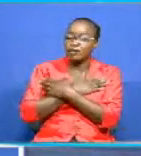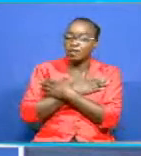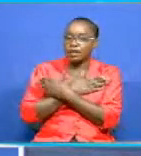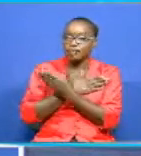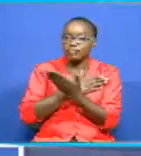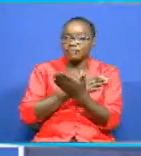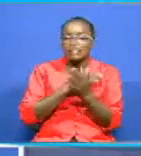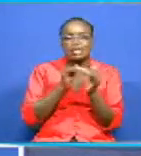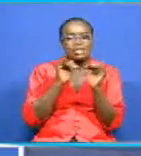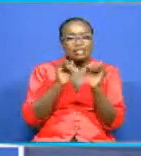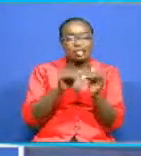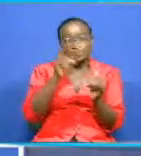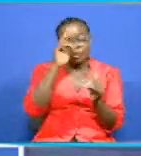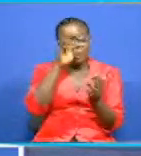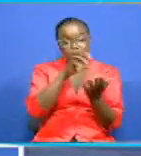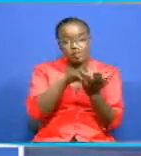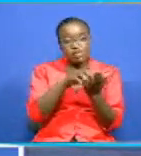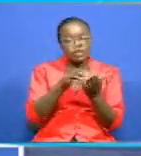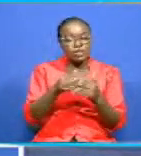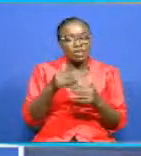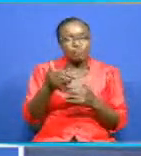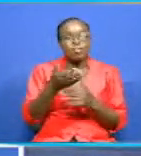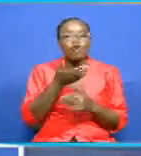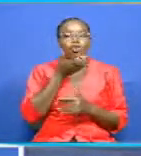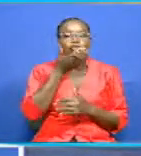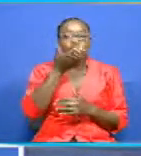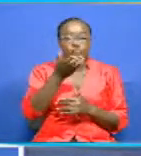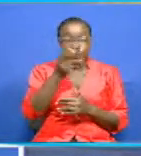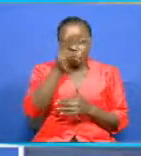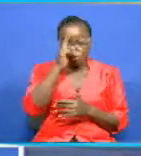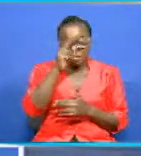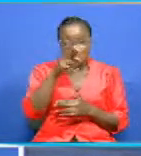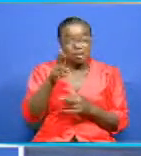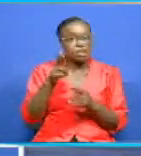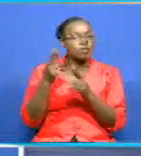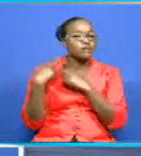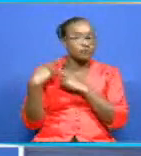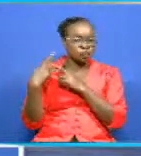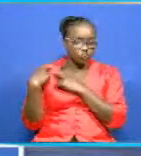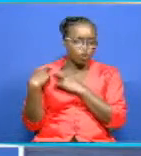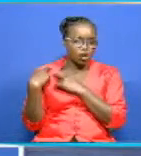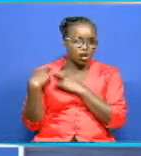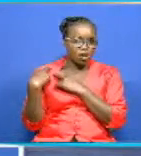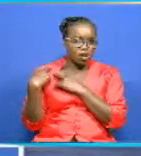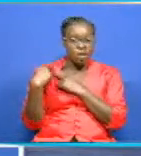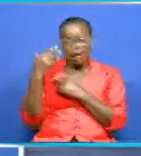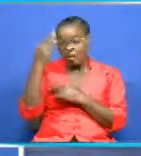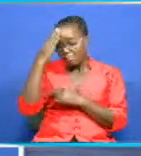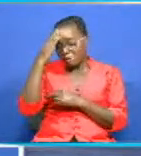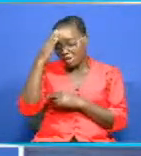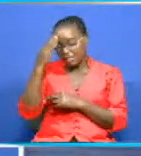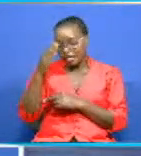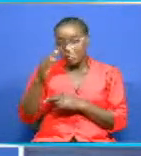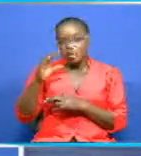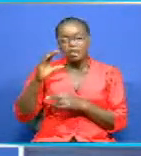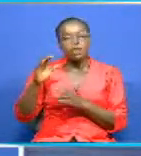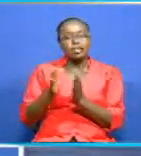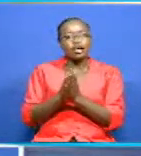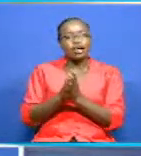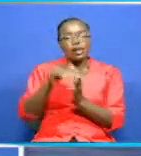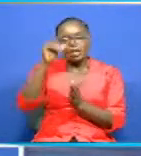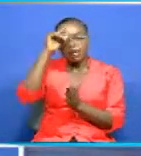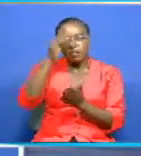police station after Njoroge allegedly confessed to the police that he was behind the killings. On Monday, Chief Government Pathologist